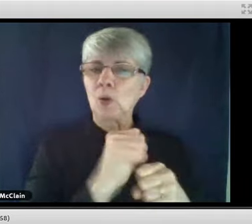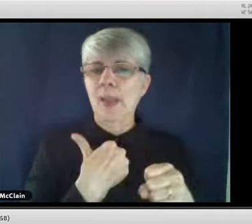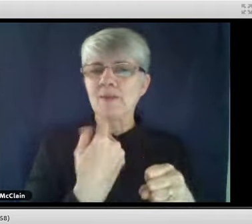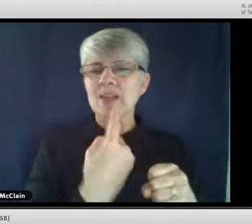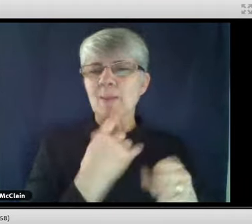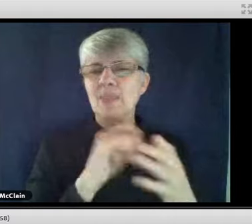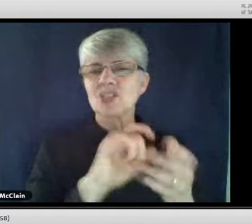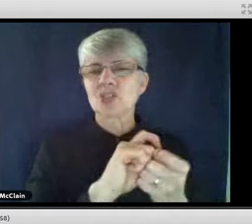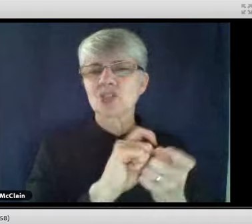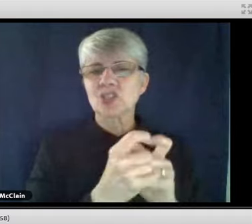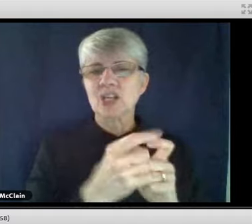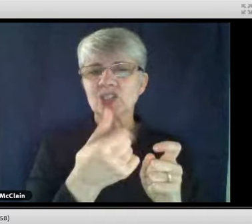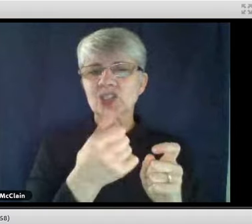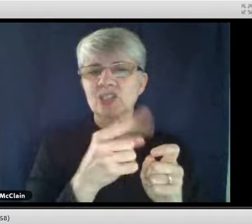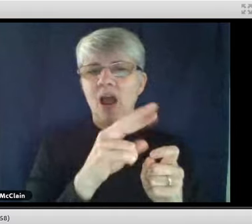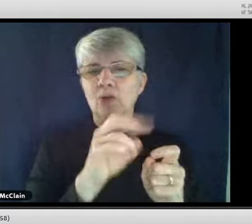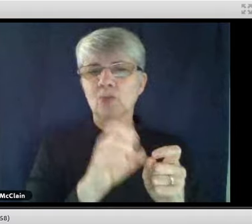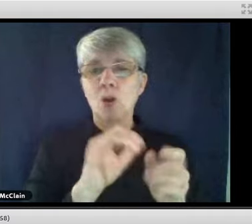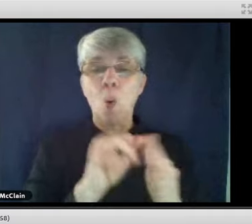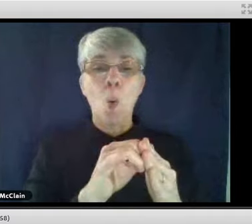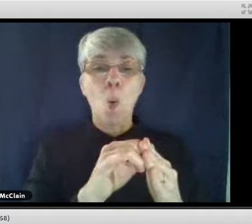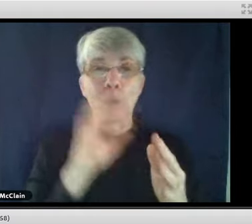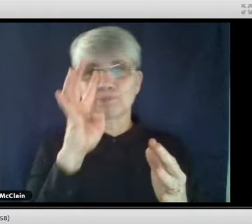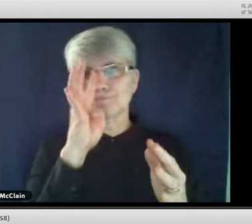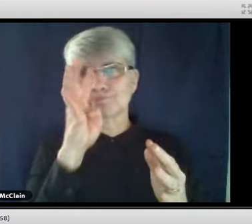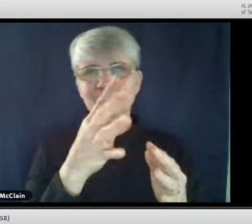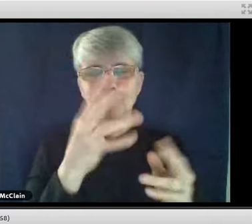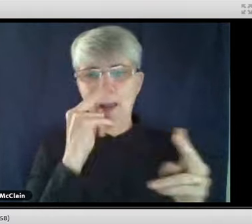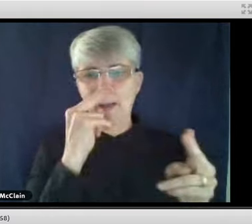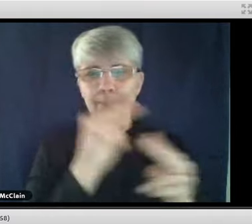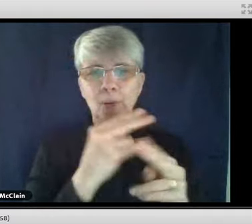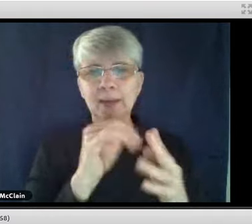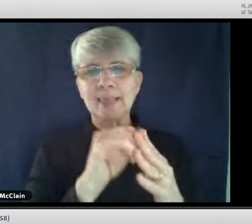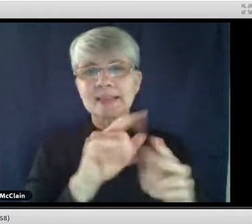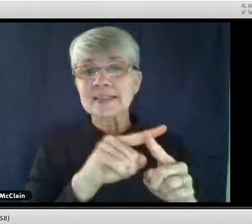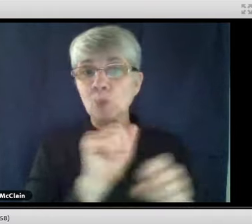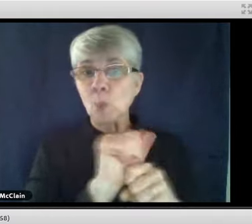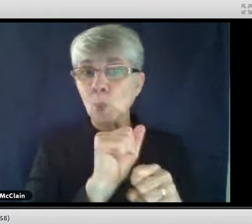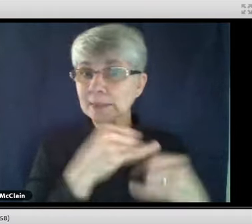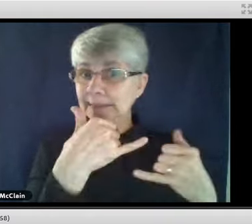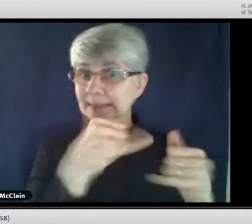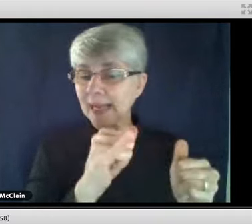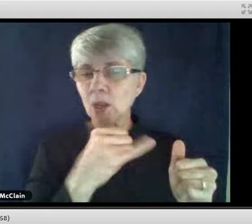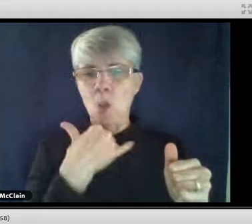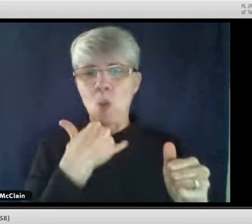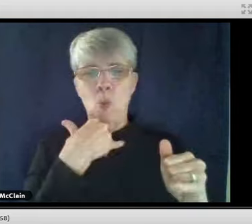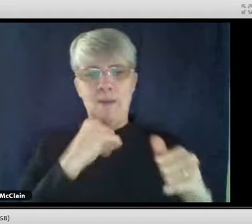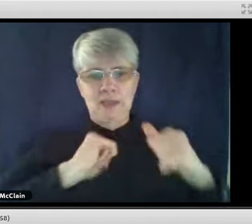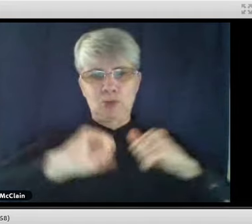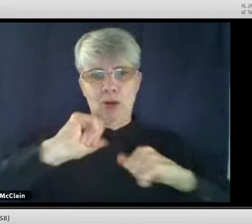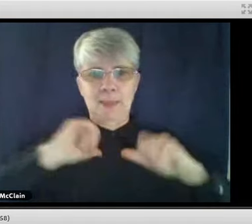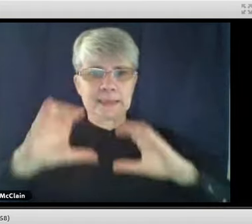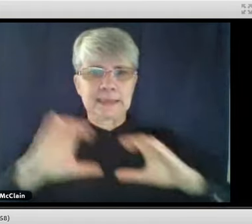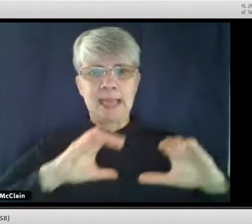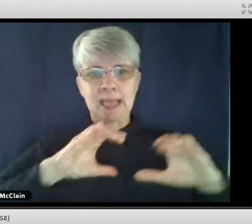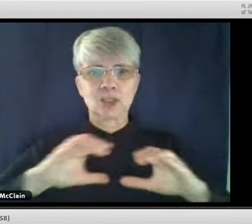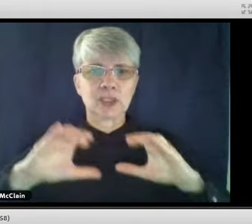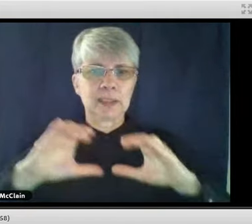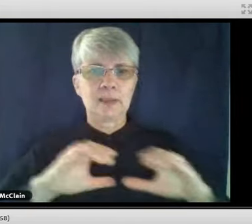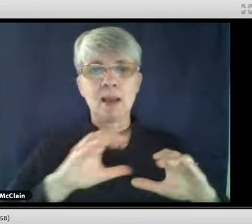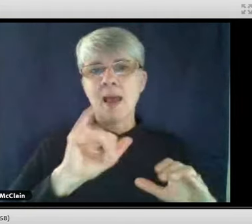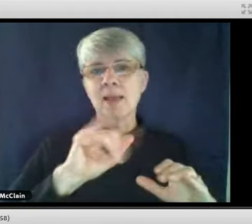that's a change in genre or a parody, right? A parody of something, that's still a different work. If we have a dramatization, a novelization,